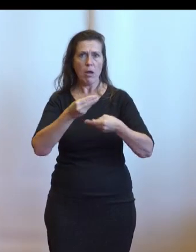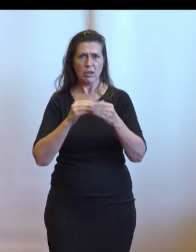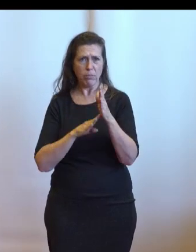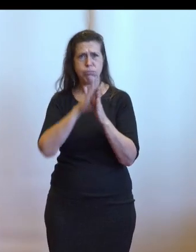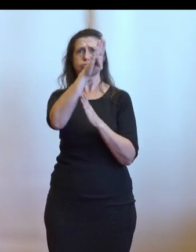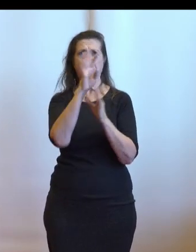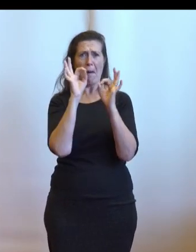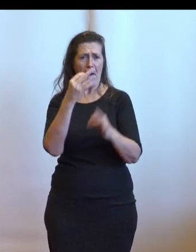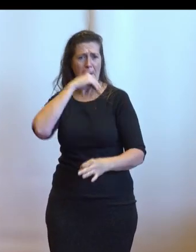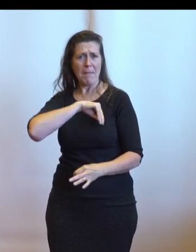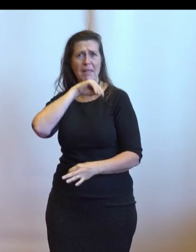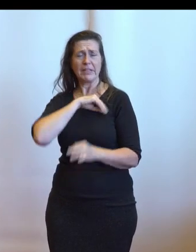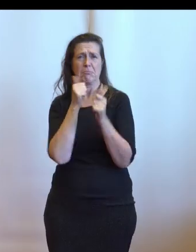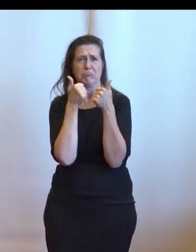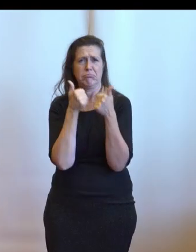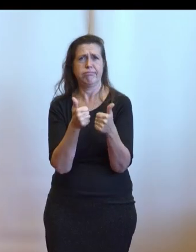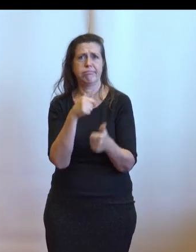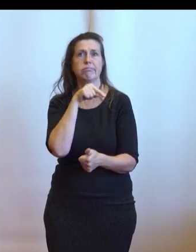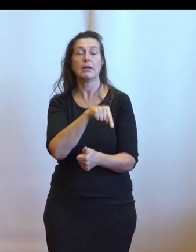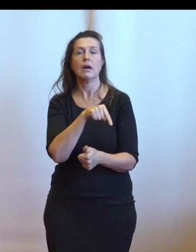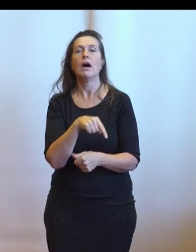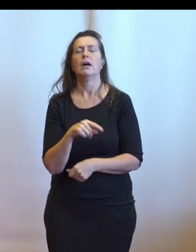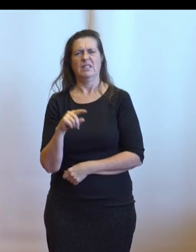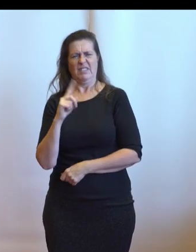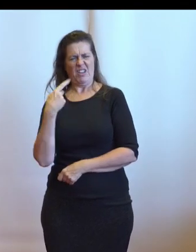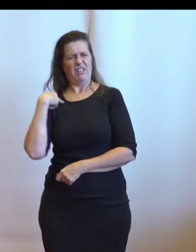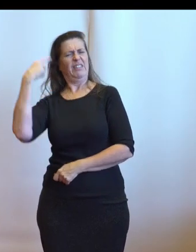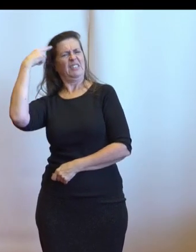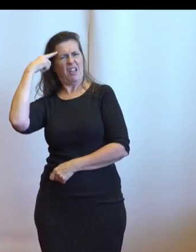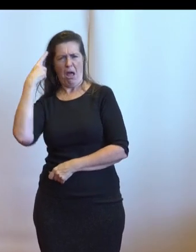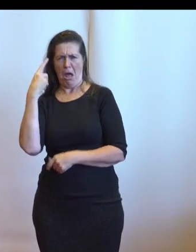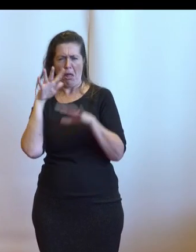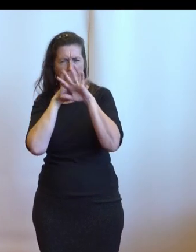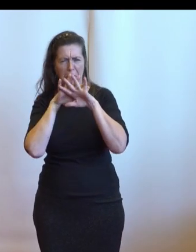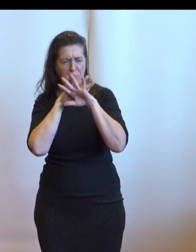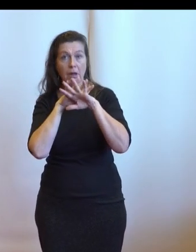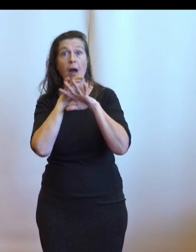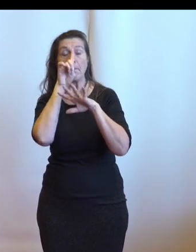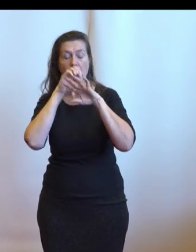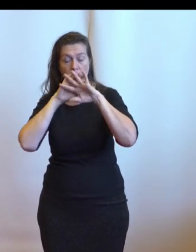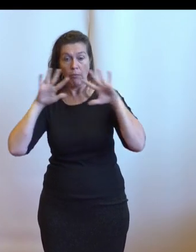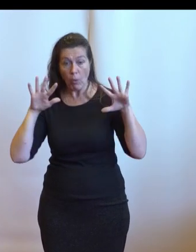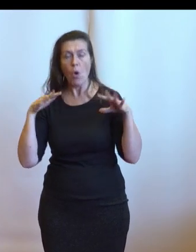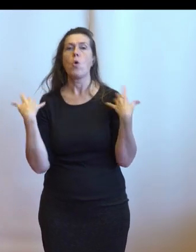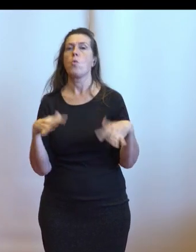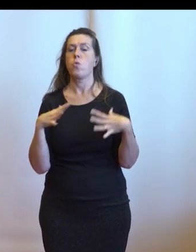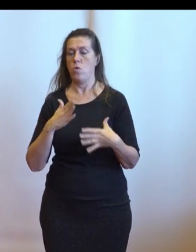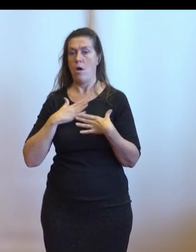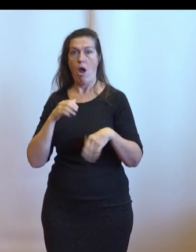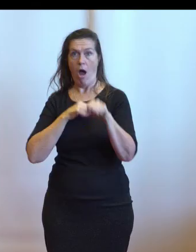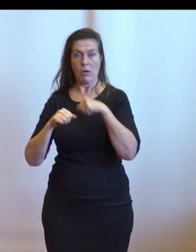and services. Fundamentally, and it might sound a little obscure, but fundamentally we're an organisation that has to